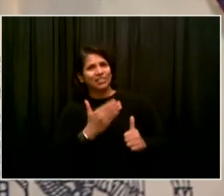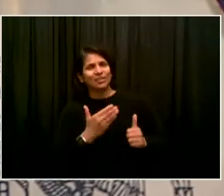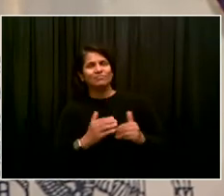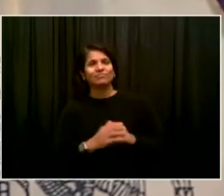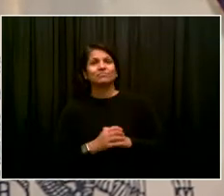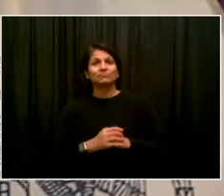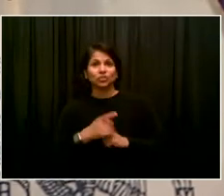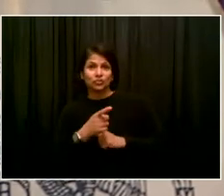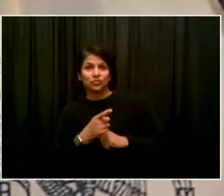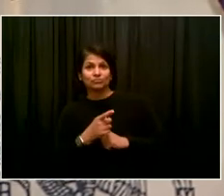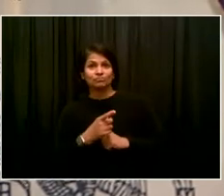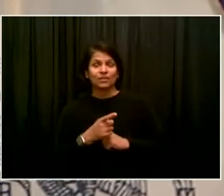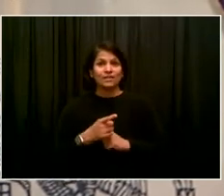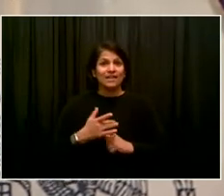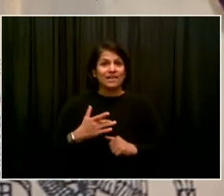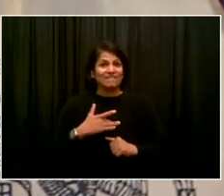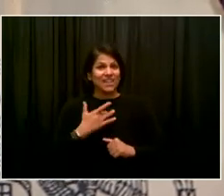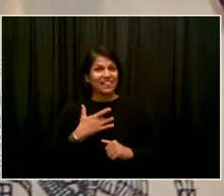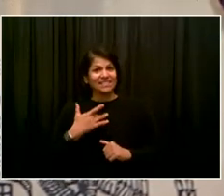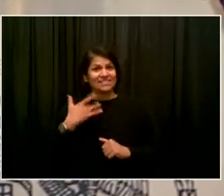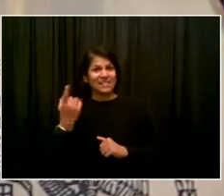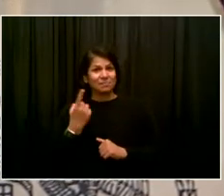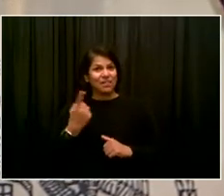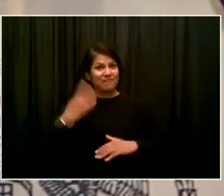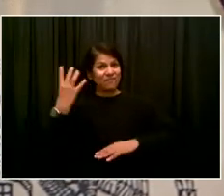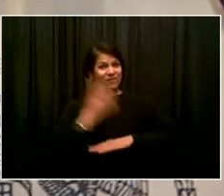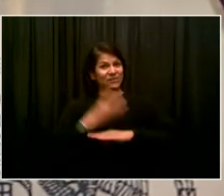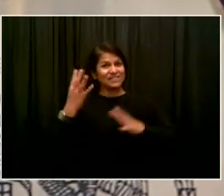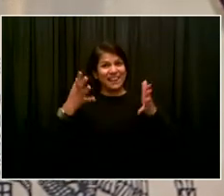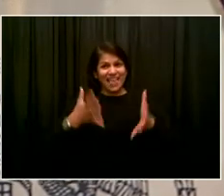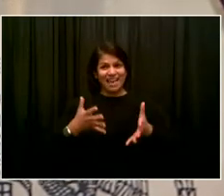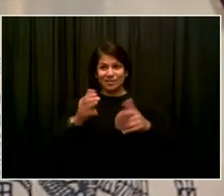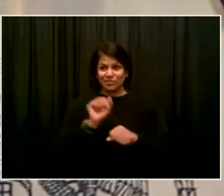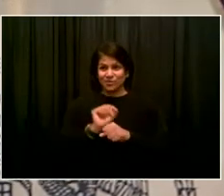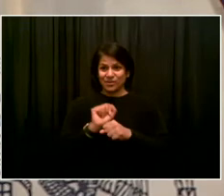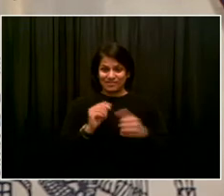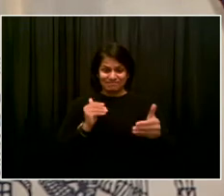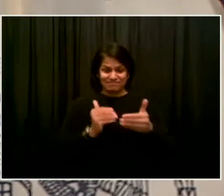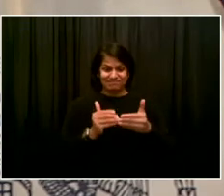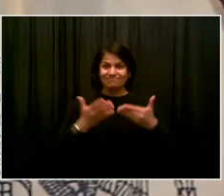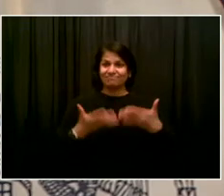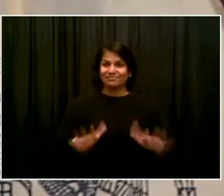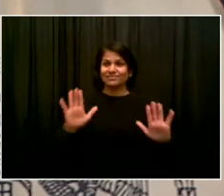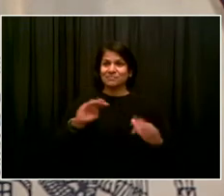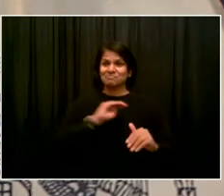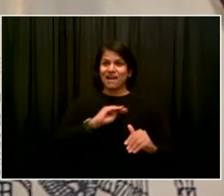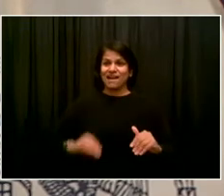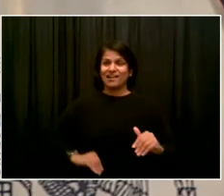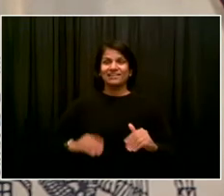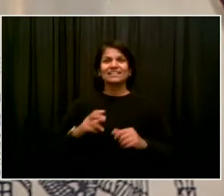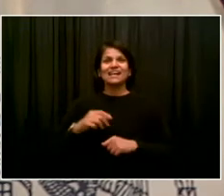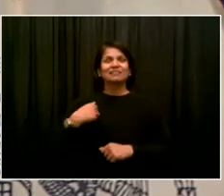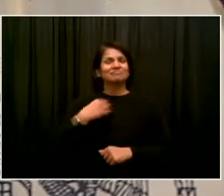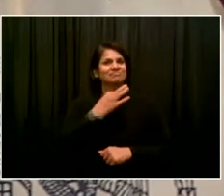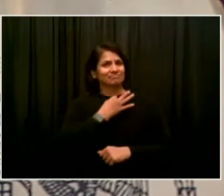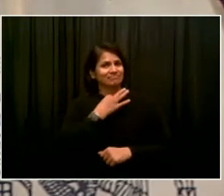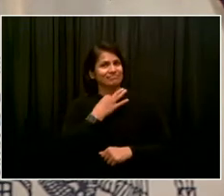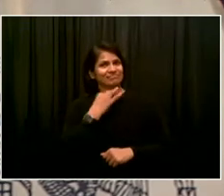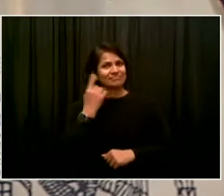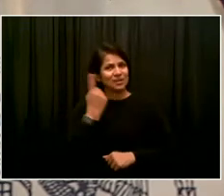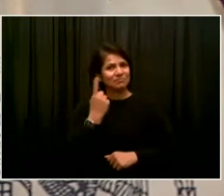only 4 days to go on the job. So I'd like to ask about the school testing.